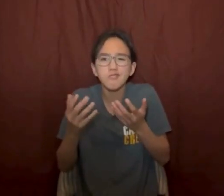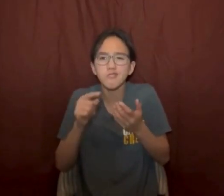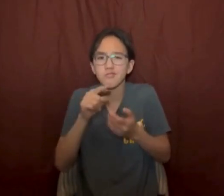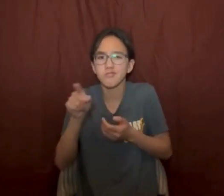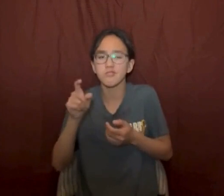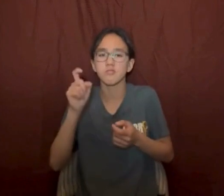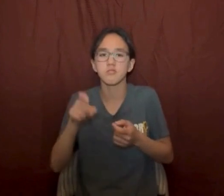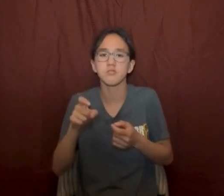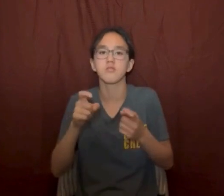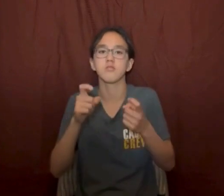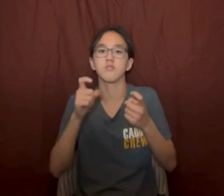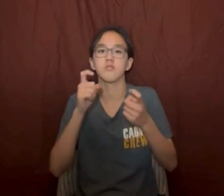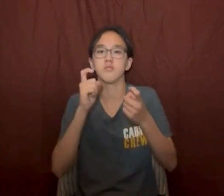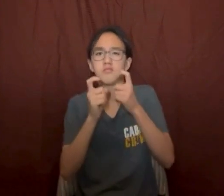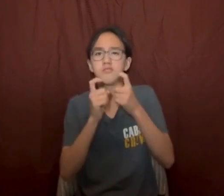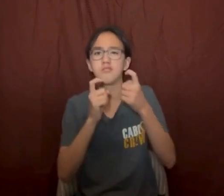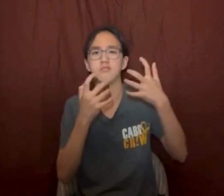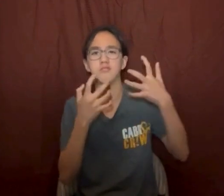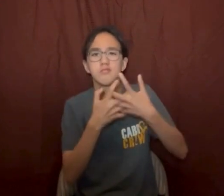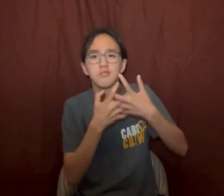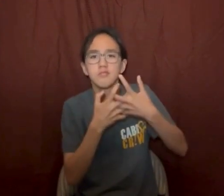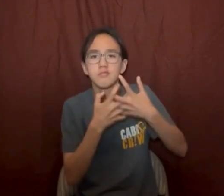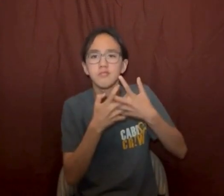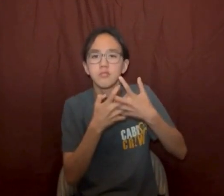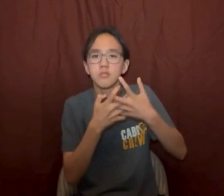might they need to adapt to?